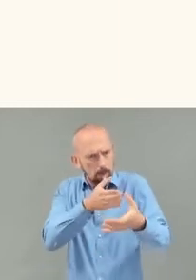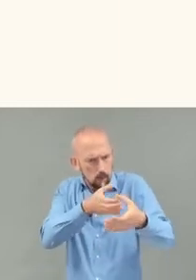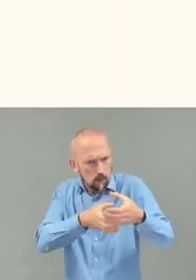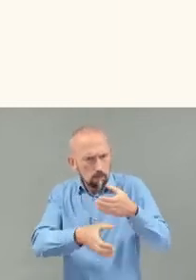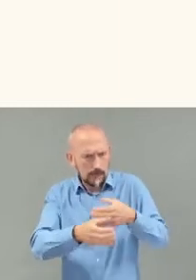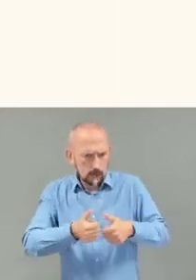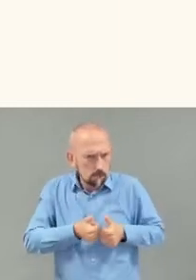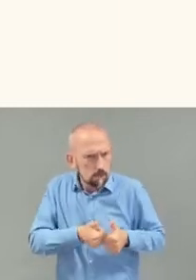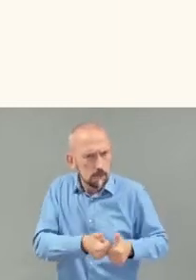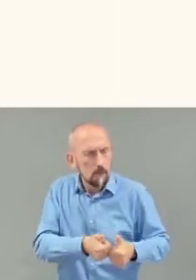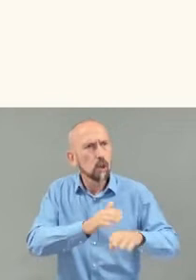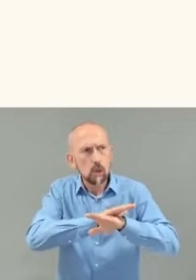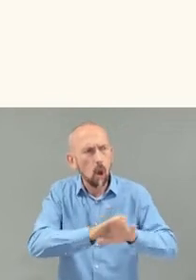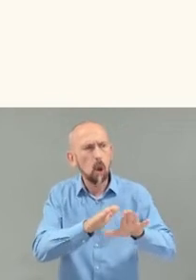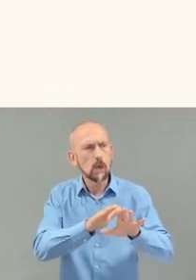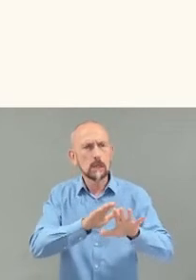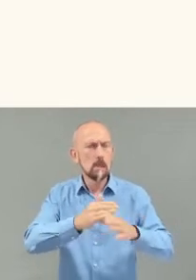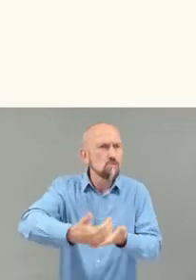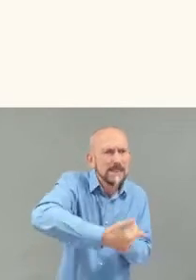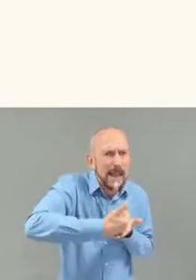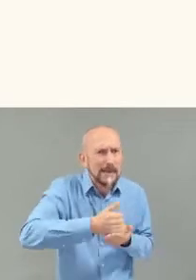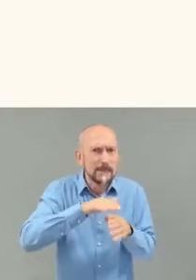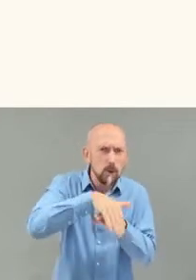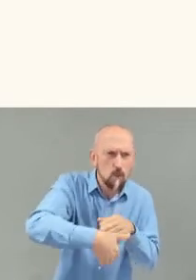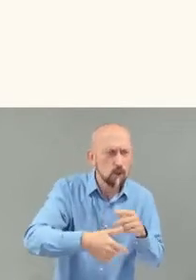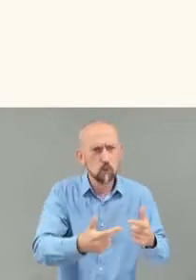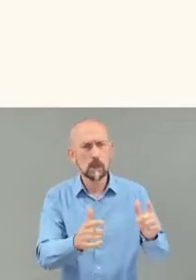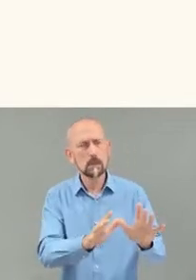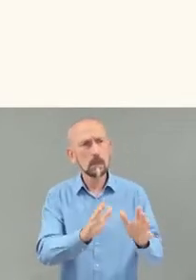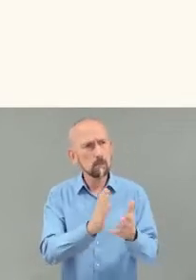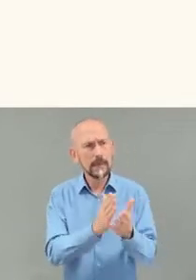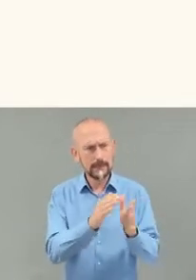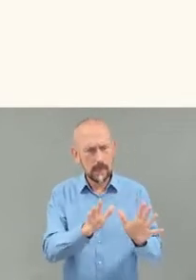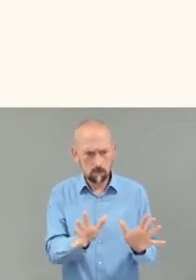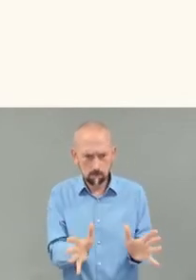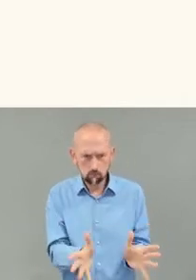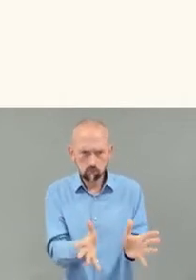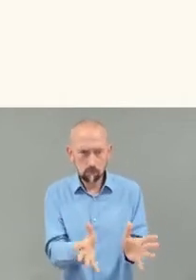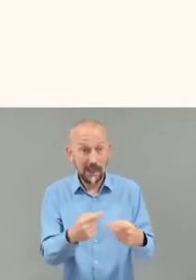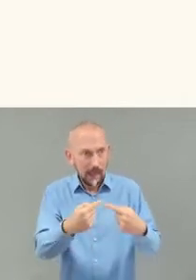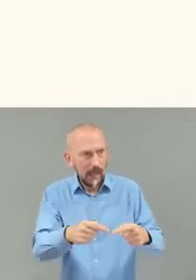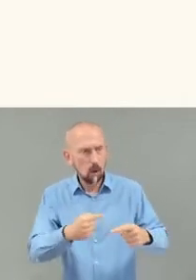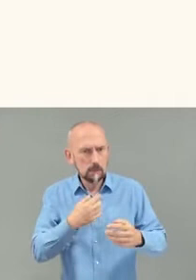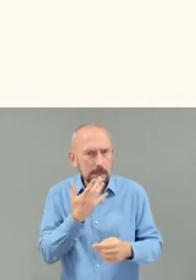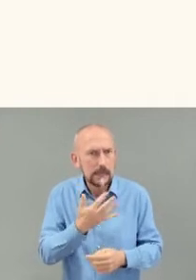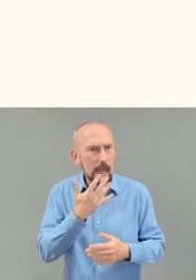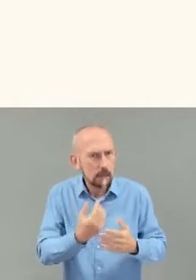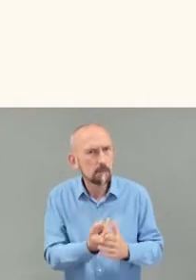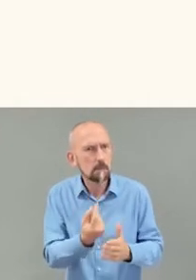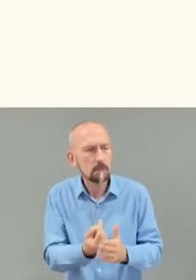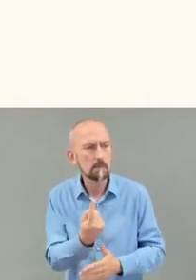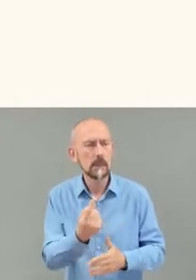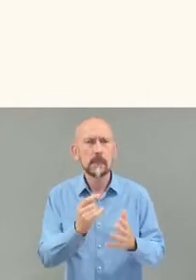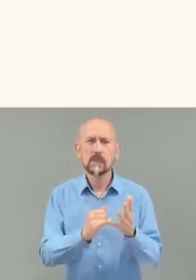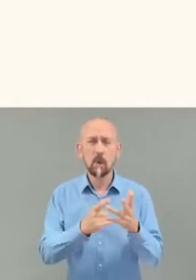and being able to take off stabilizers. For instance, if you imagine the analogy of